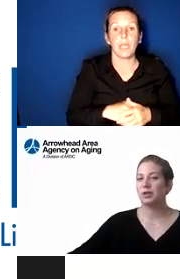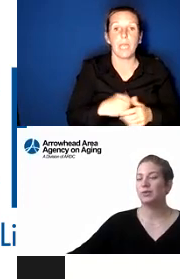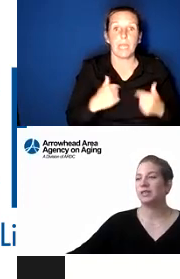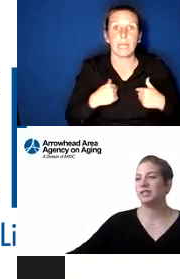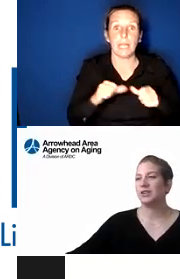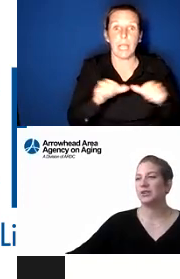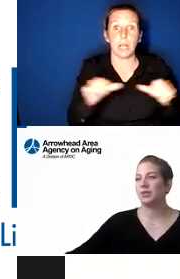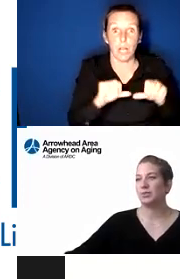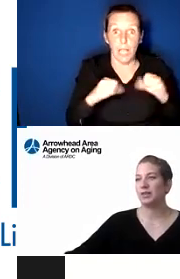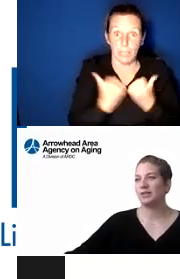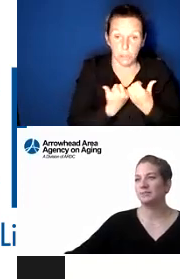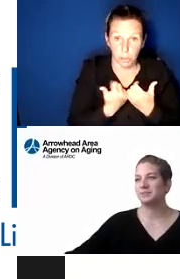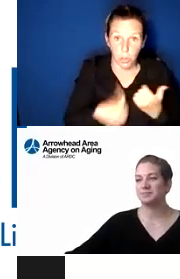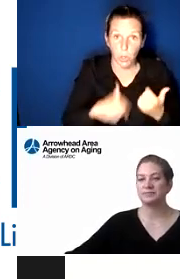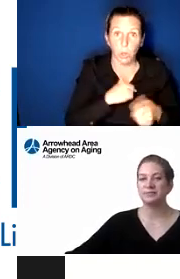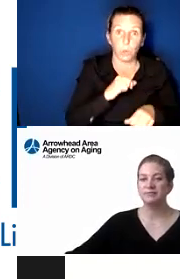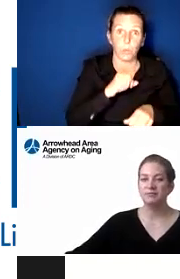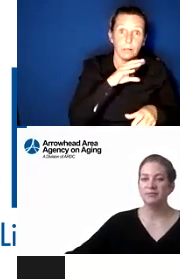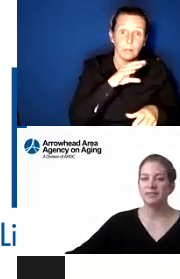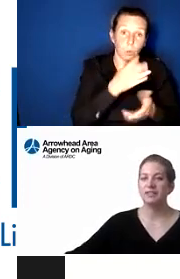we work with the Title III.